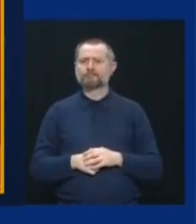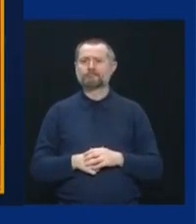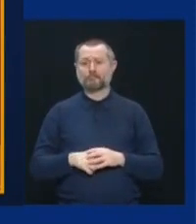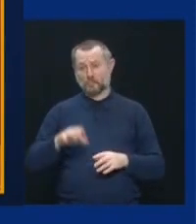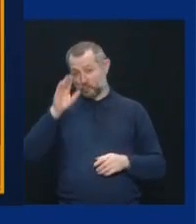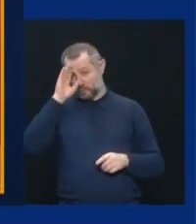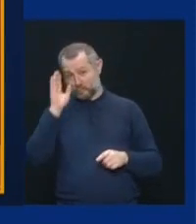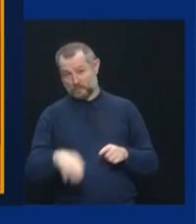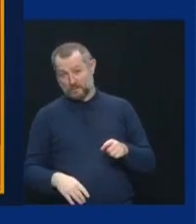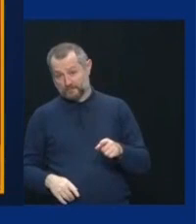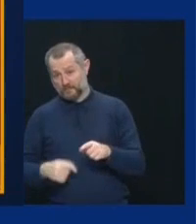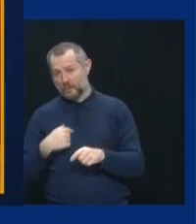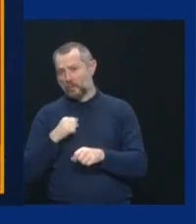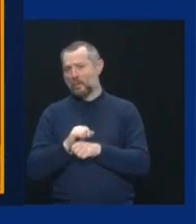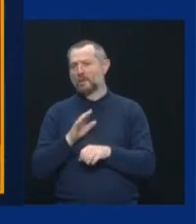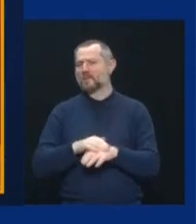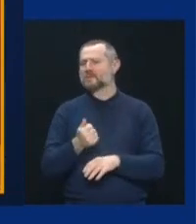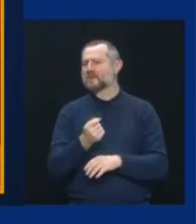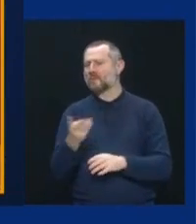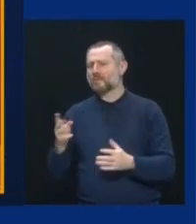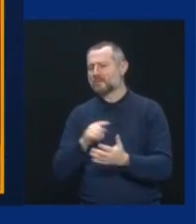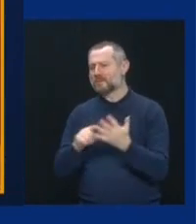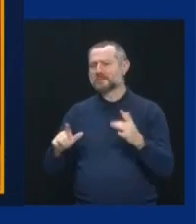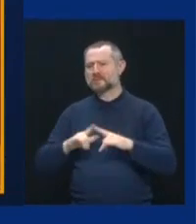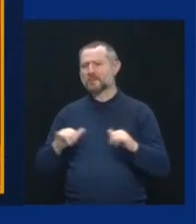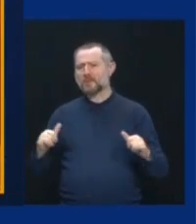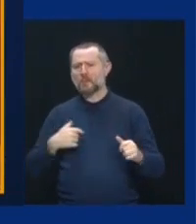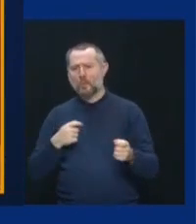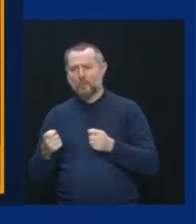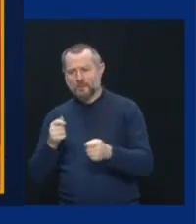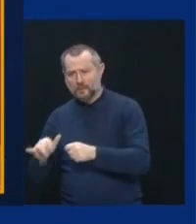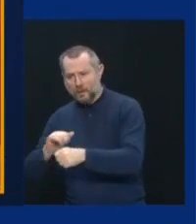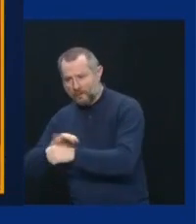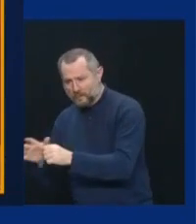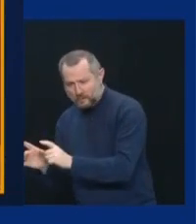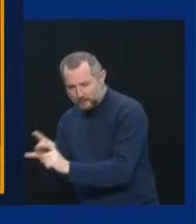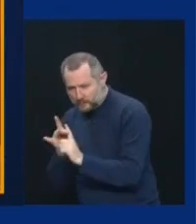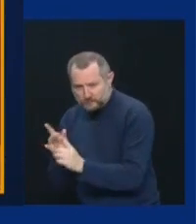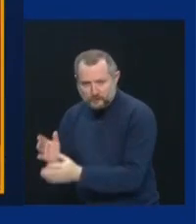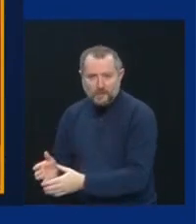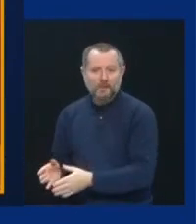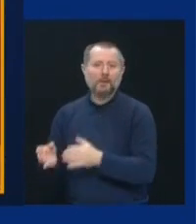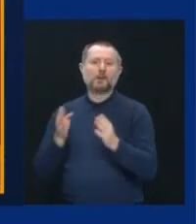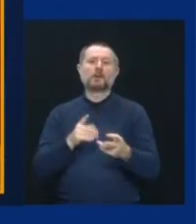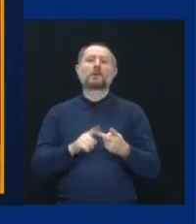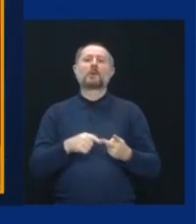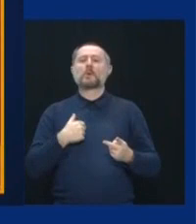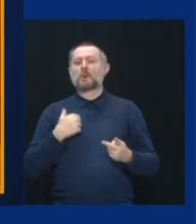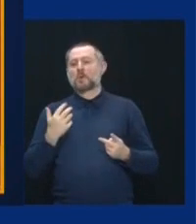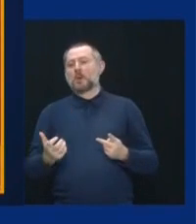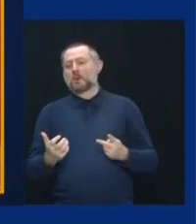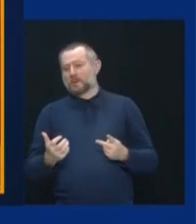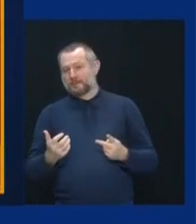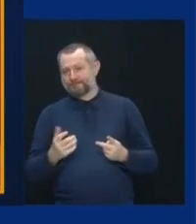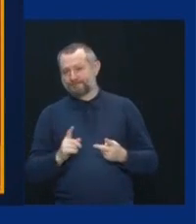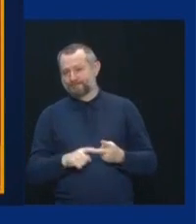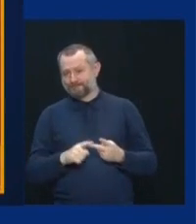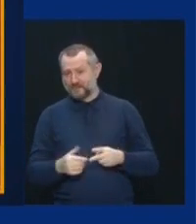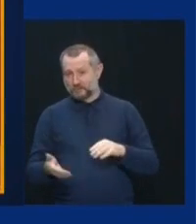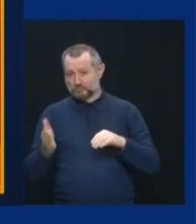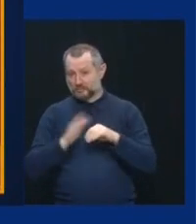several tracks at the same time. We want to control the COVID infection rate. We want to, second track, we want to increase